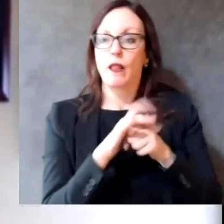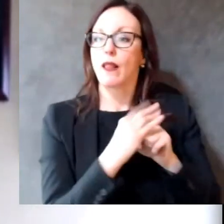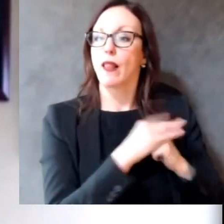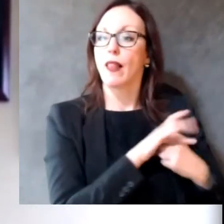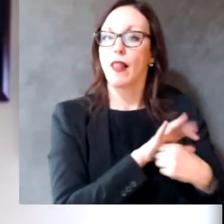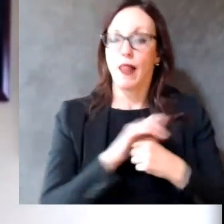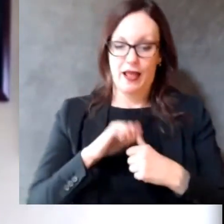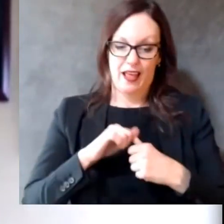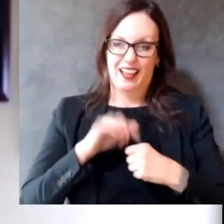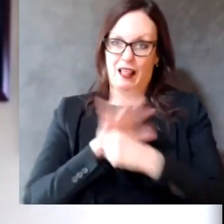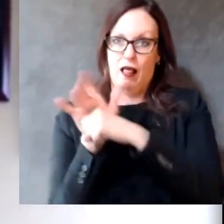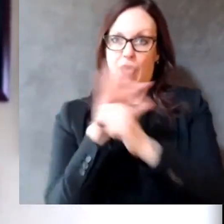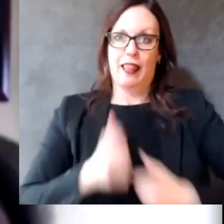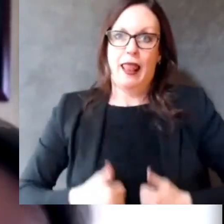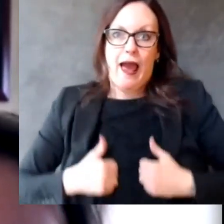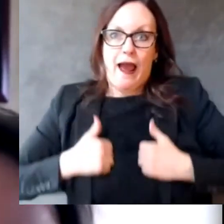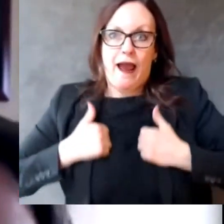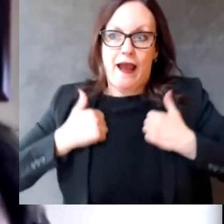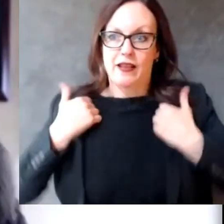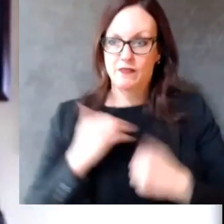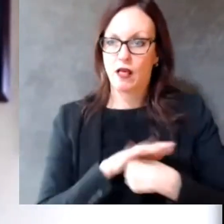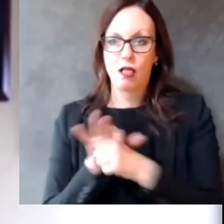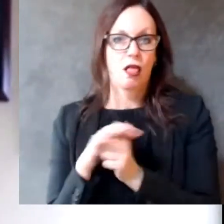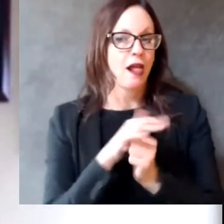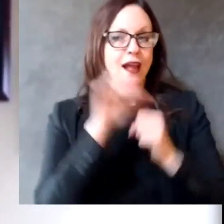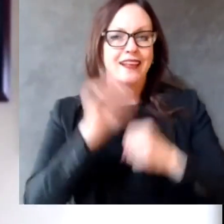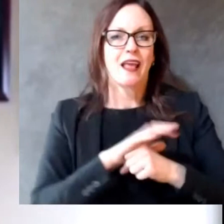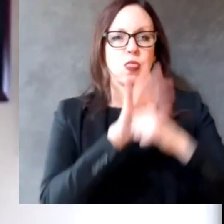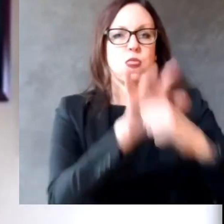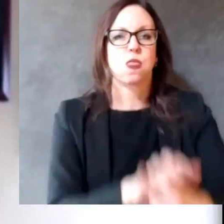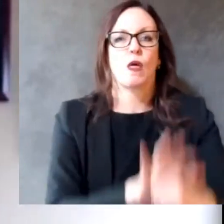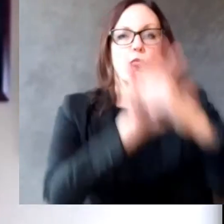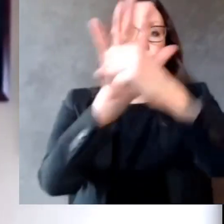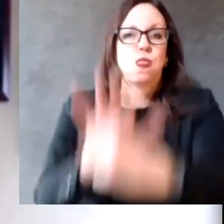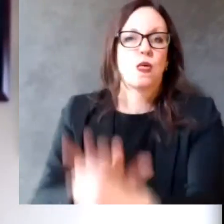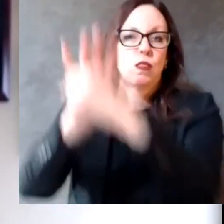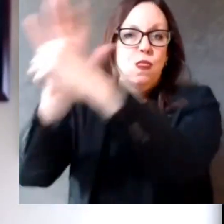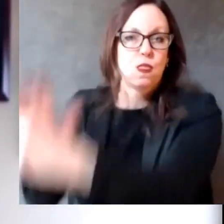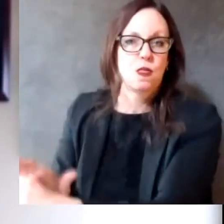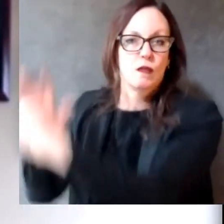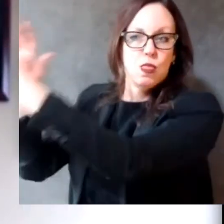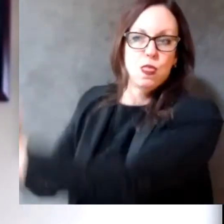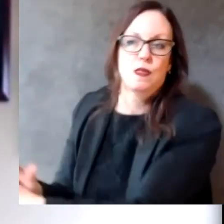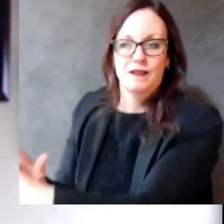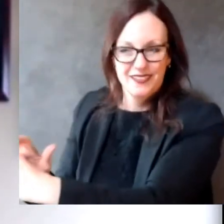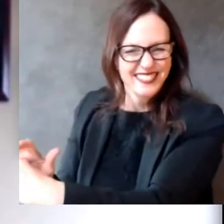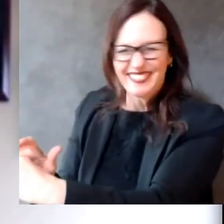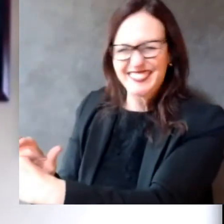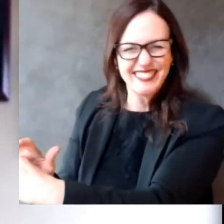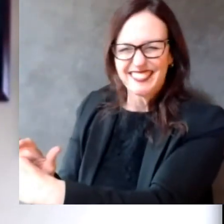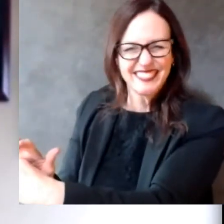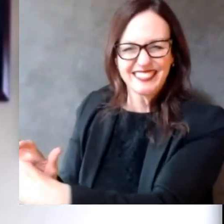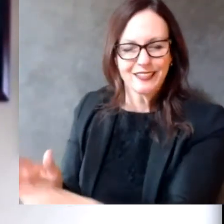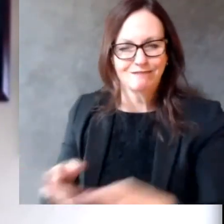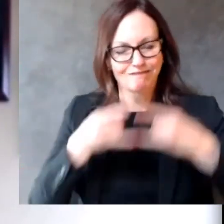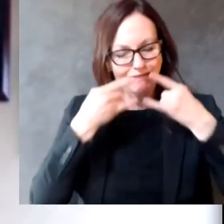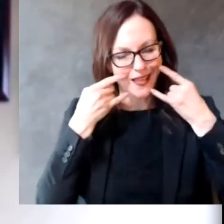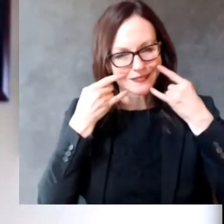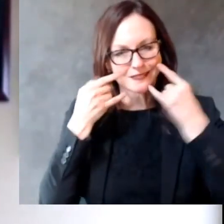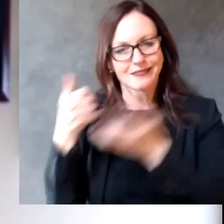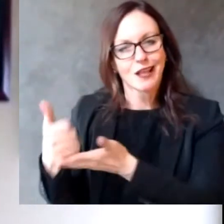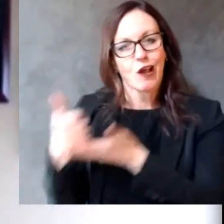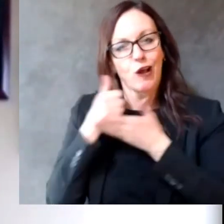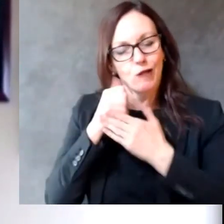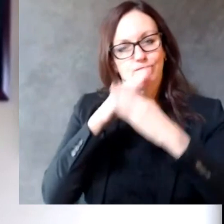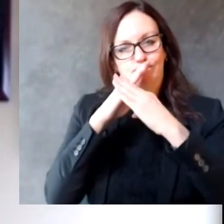the last thing I'll say about that on mandates, and when I've given scientific presentations about this, it's something that I talk about a lot, is